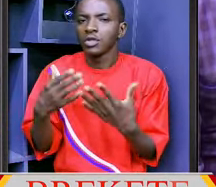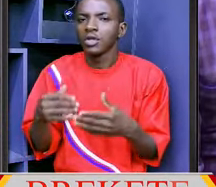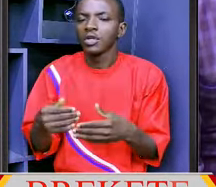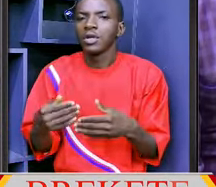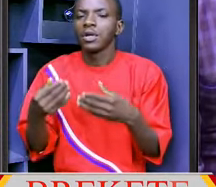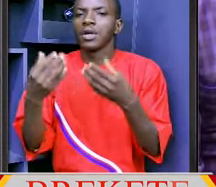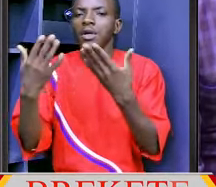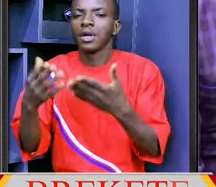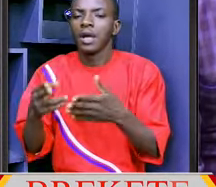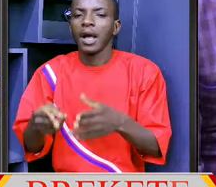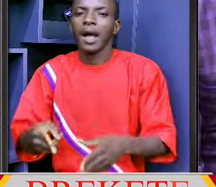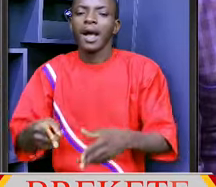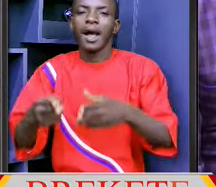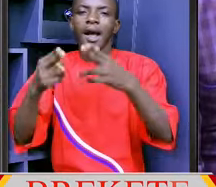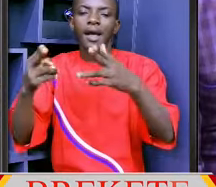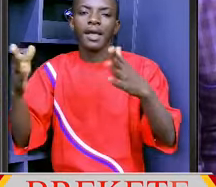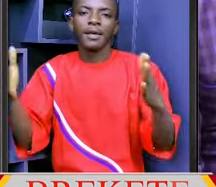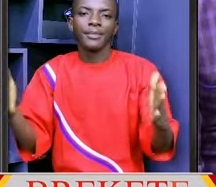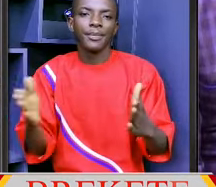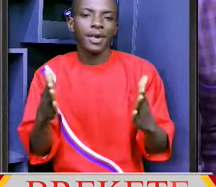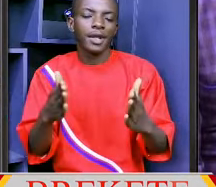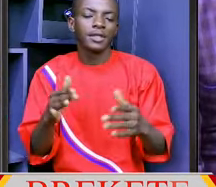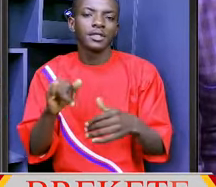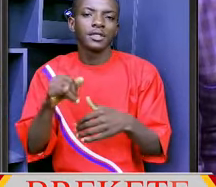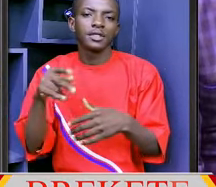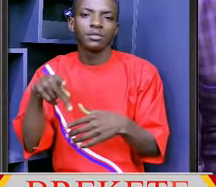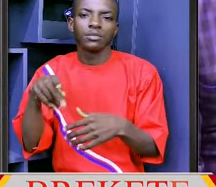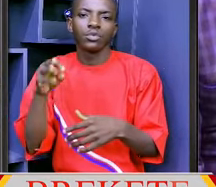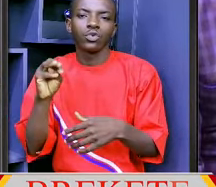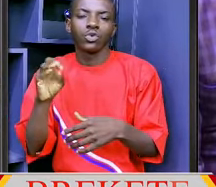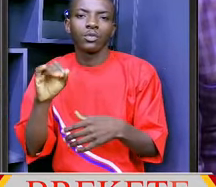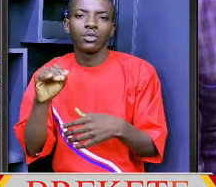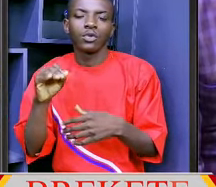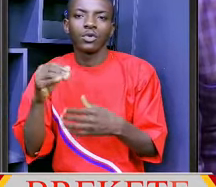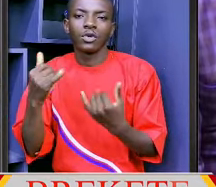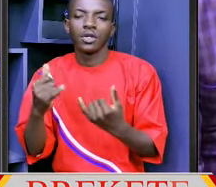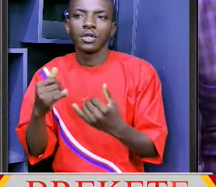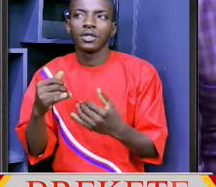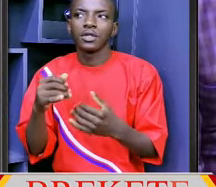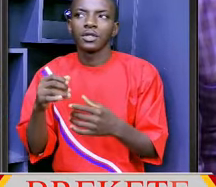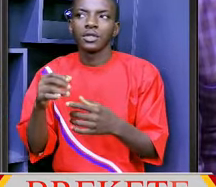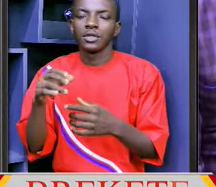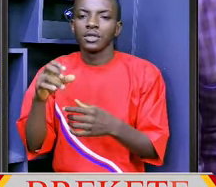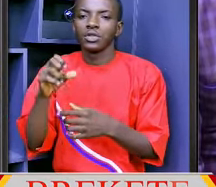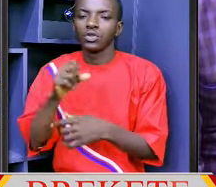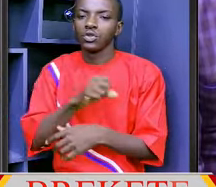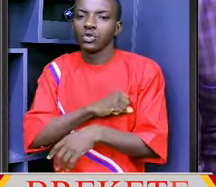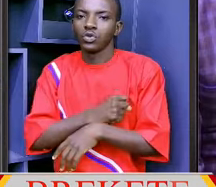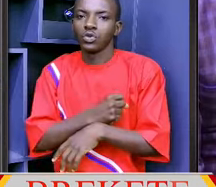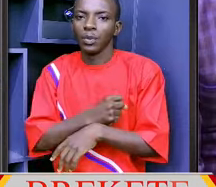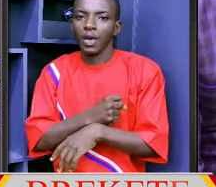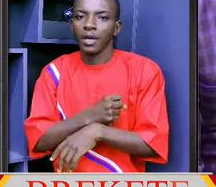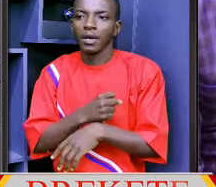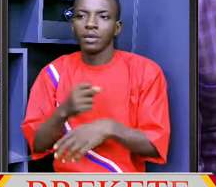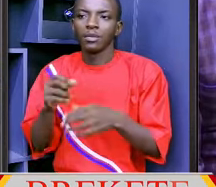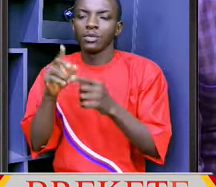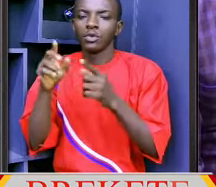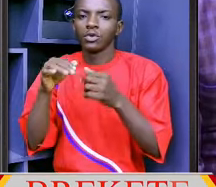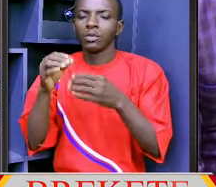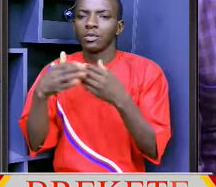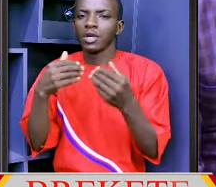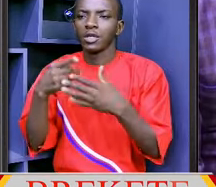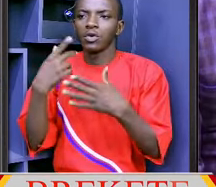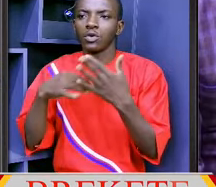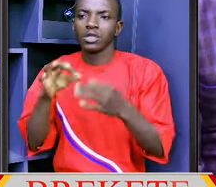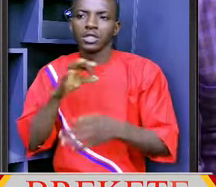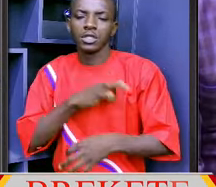go higher plan. So this promo now upgrade promo, we dey call us in a super boost promo. So no matter what